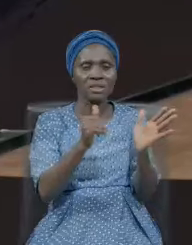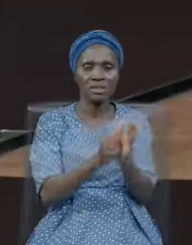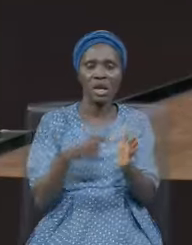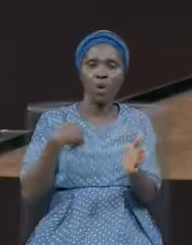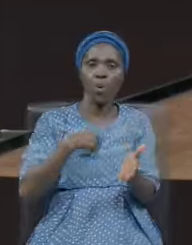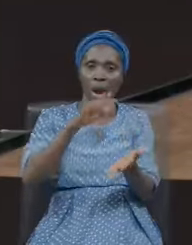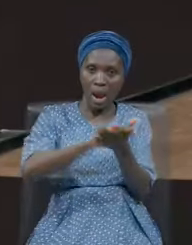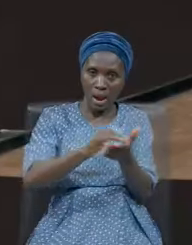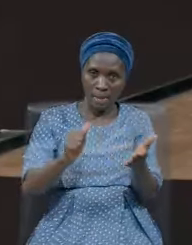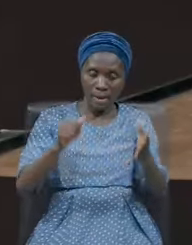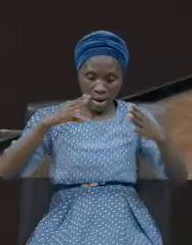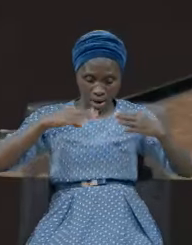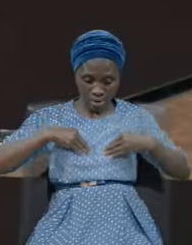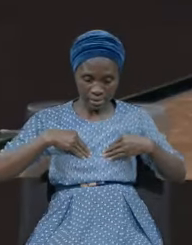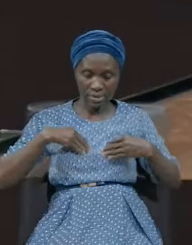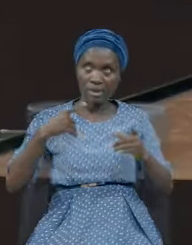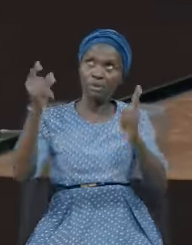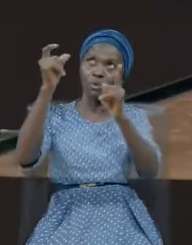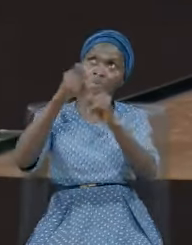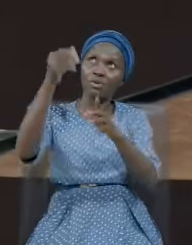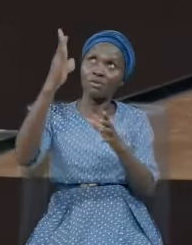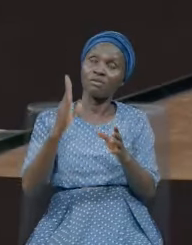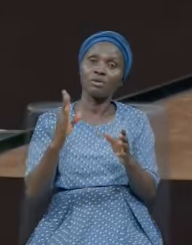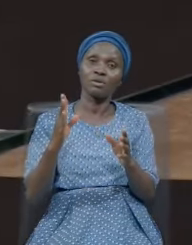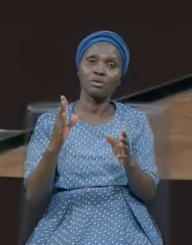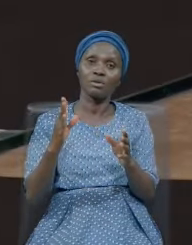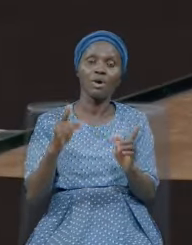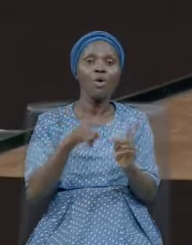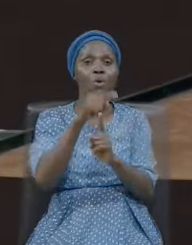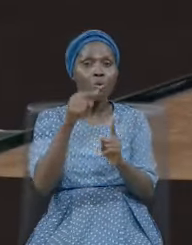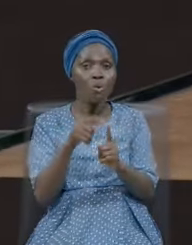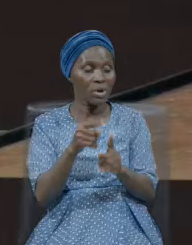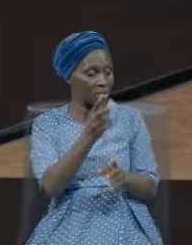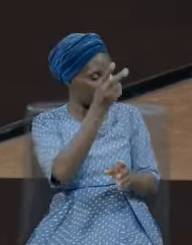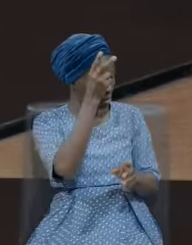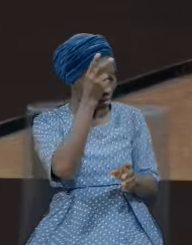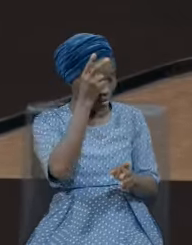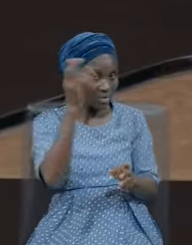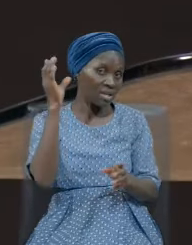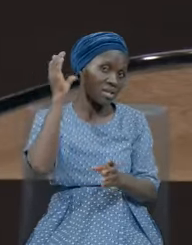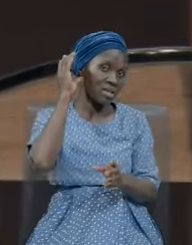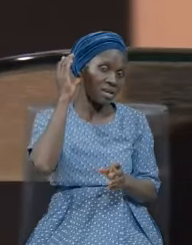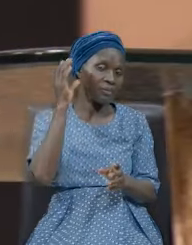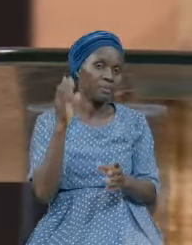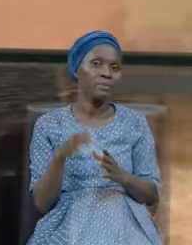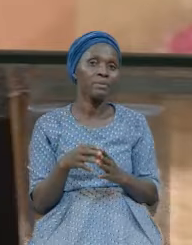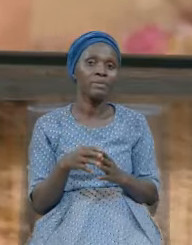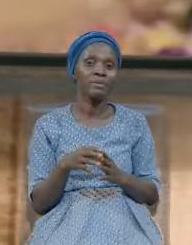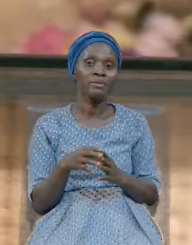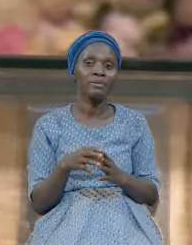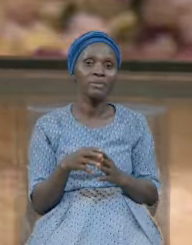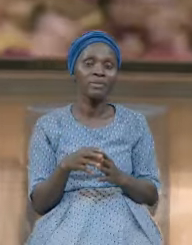his word are the same. When the devils hear of God,